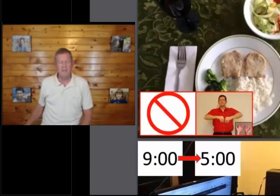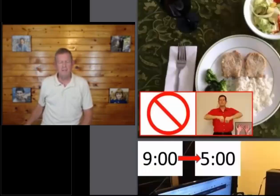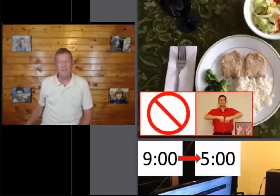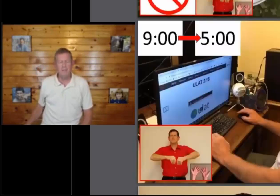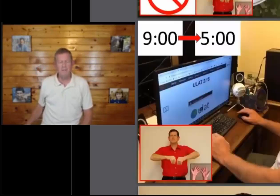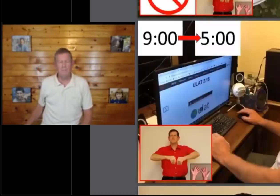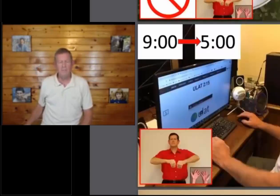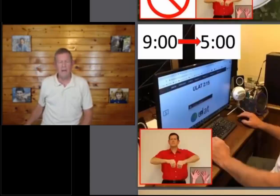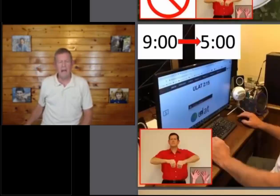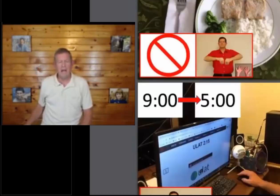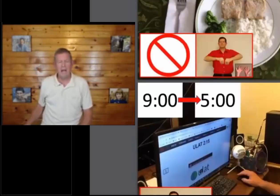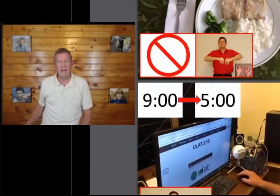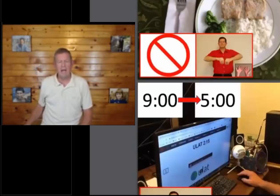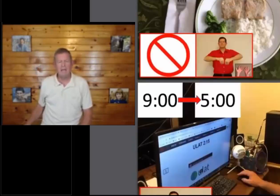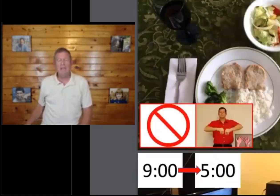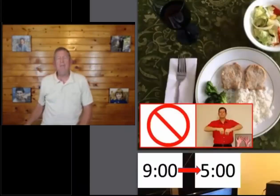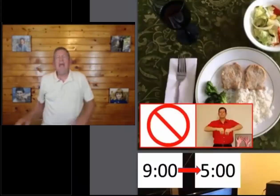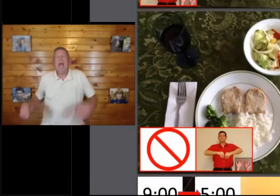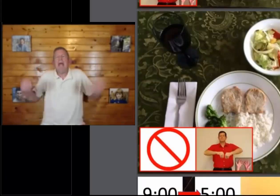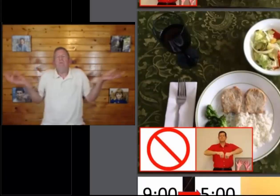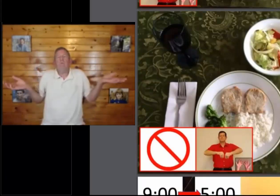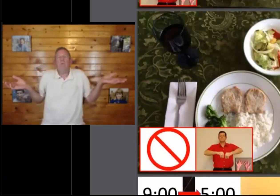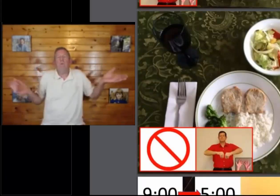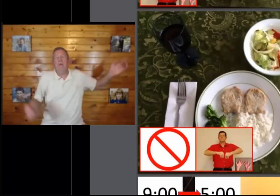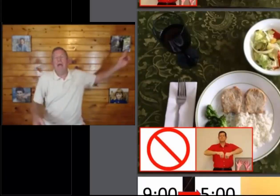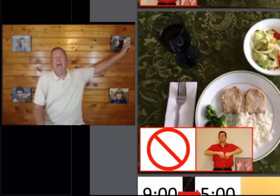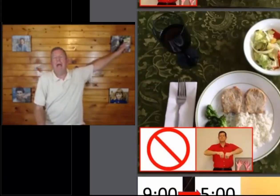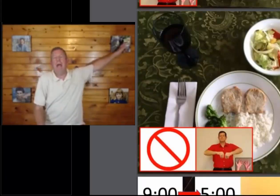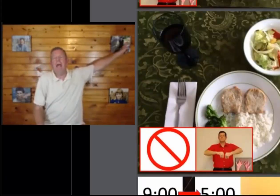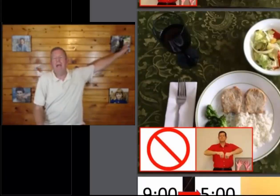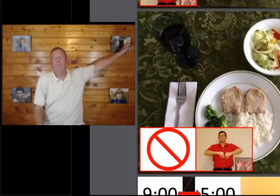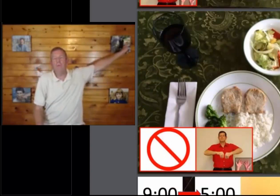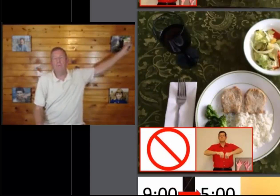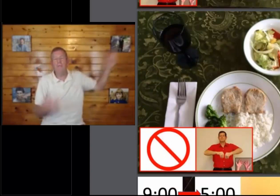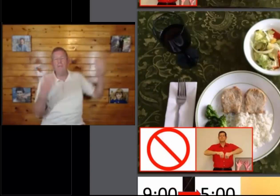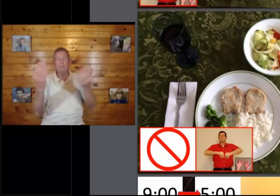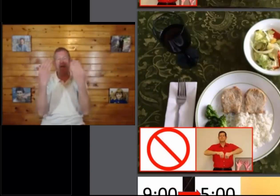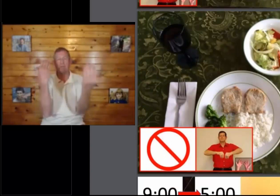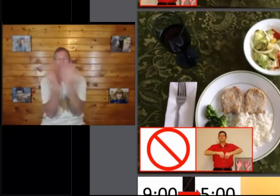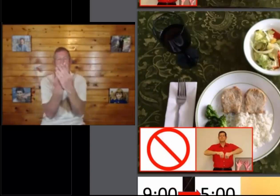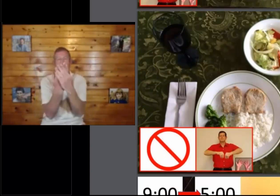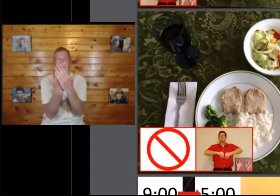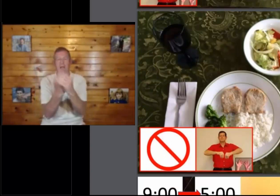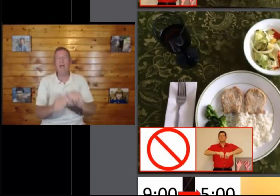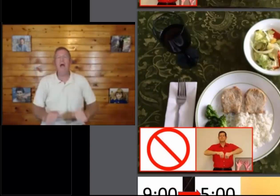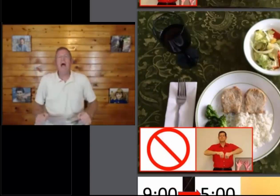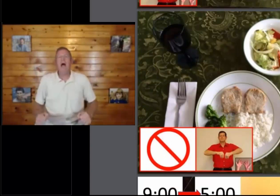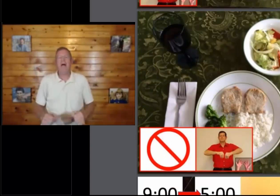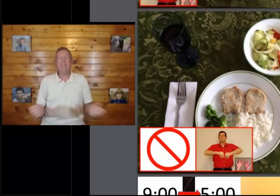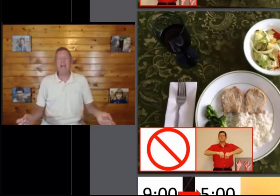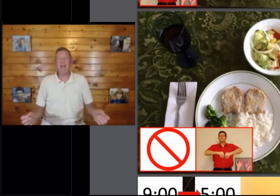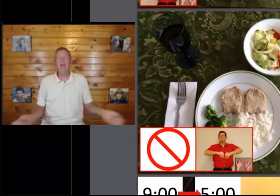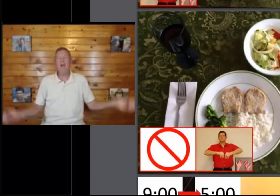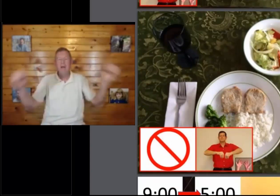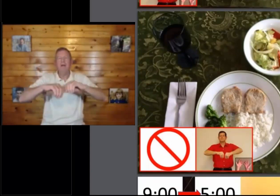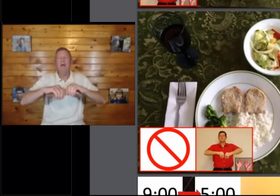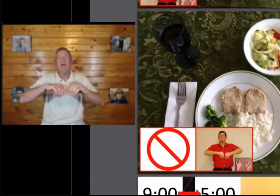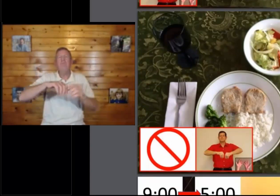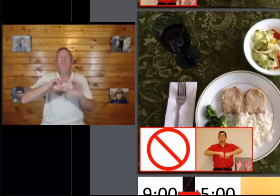faire. Voilà. Est-ce que elle, which is really est-ce qu'elle